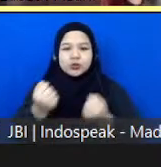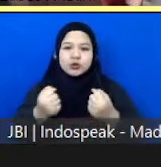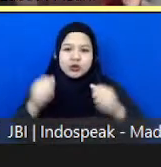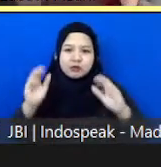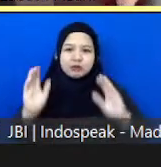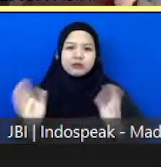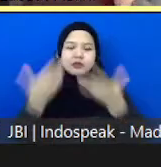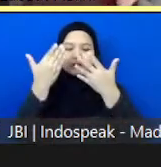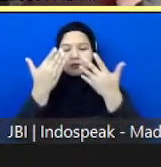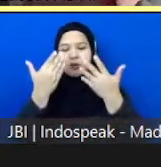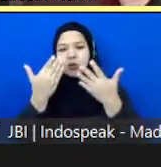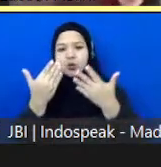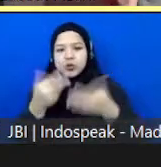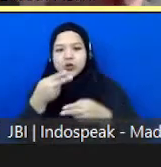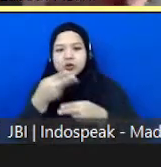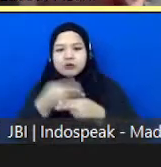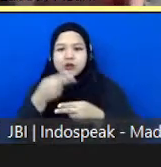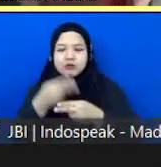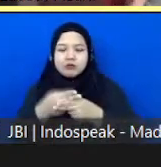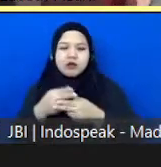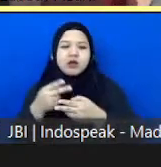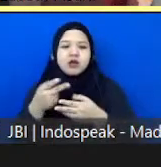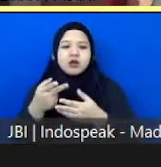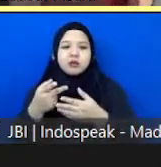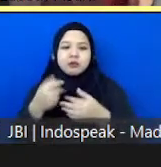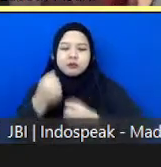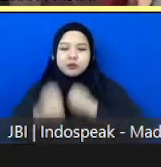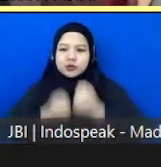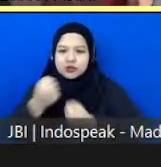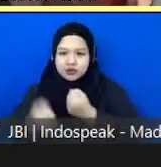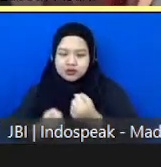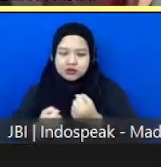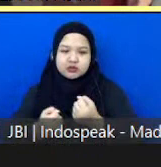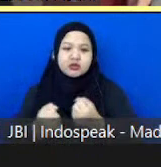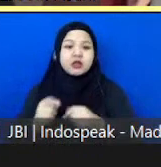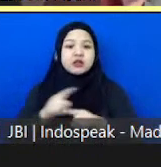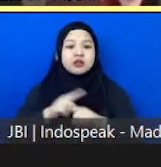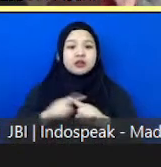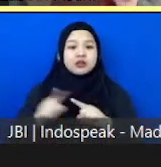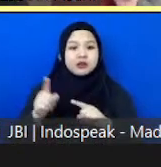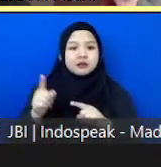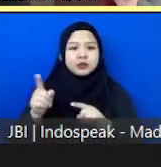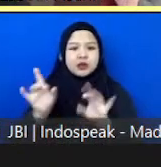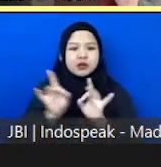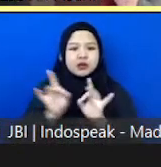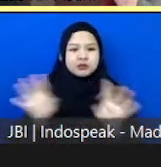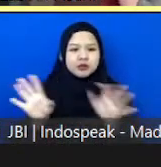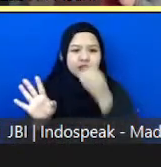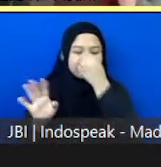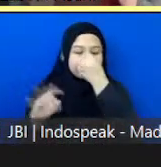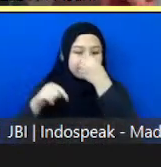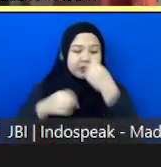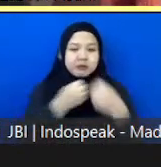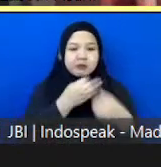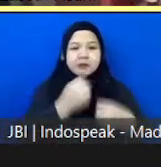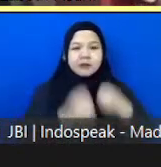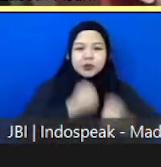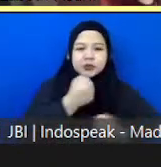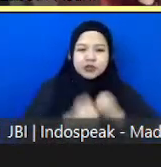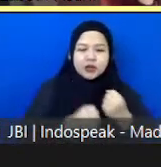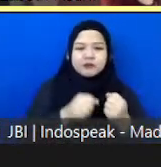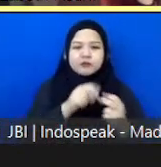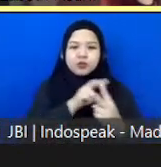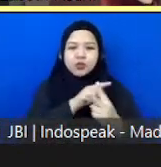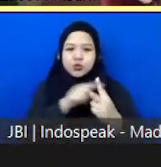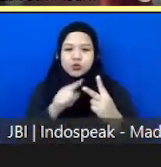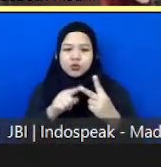value. And you can see that there are very large differences here too. So some companies are making both really quite